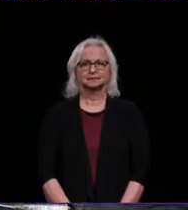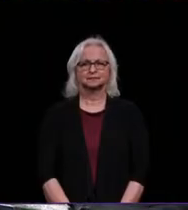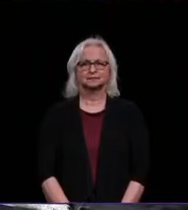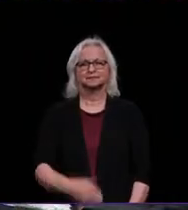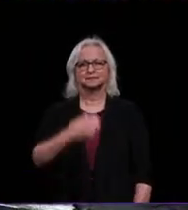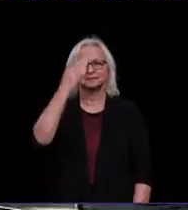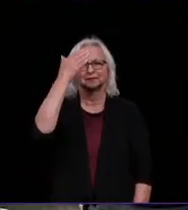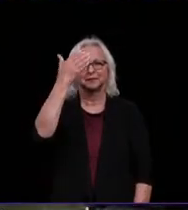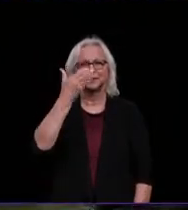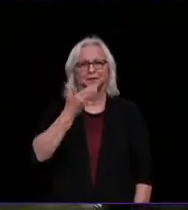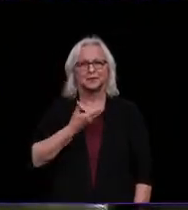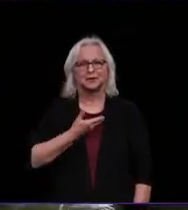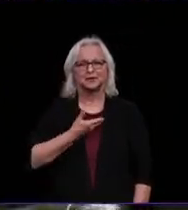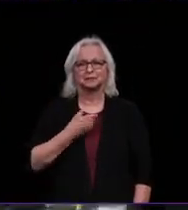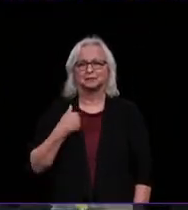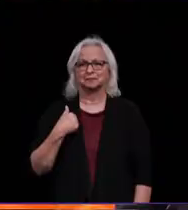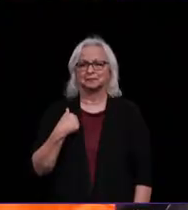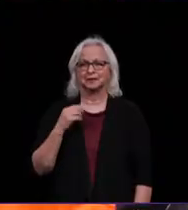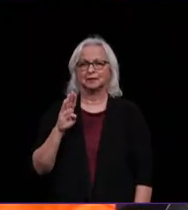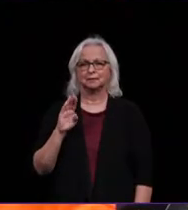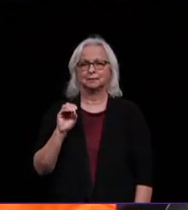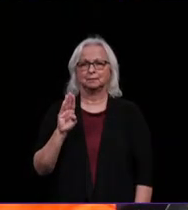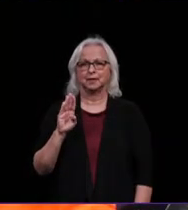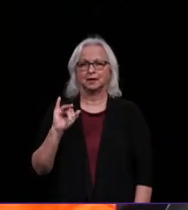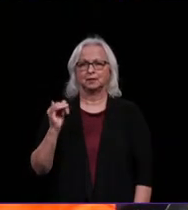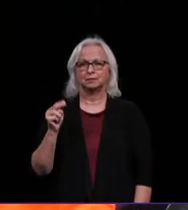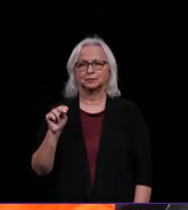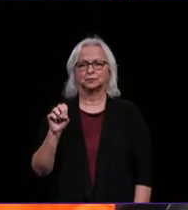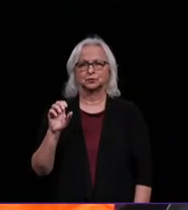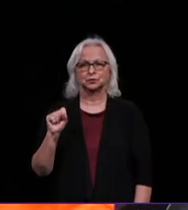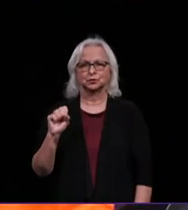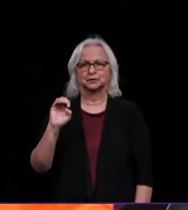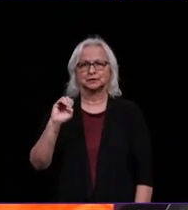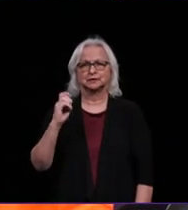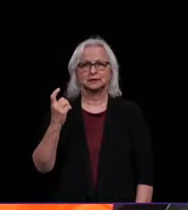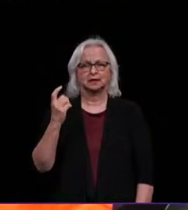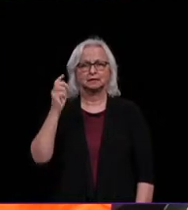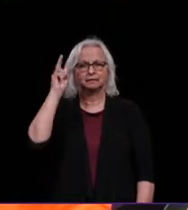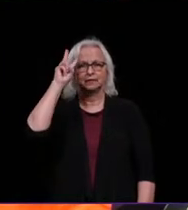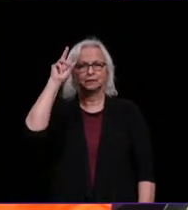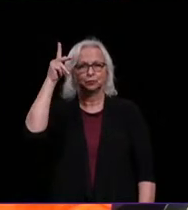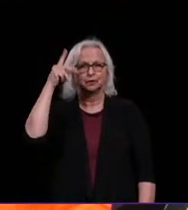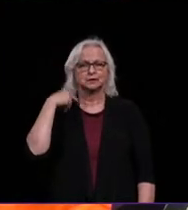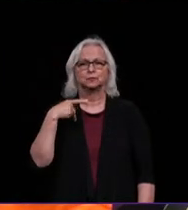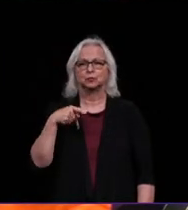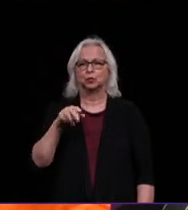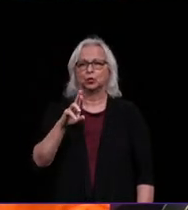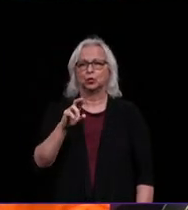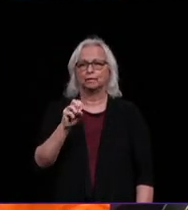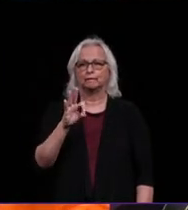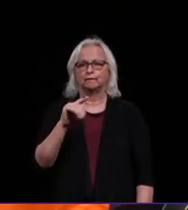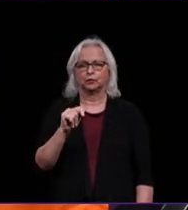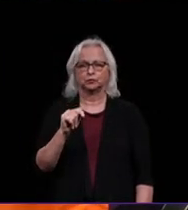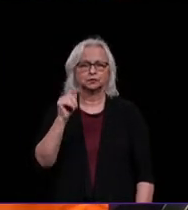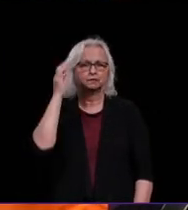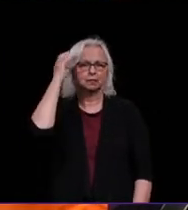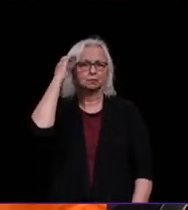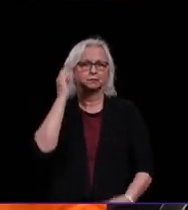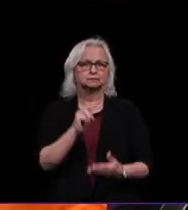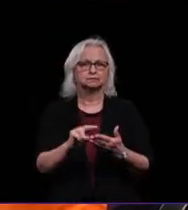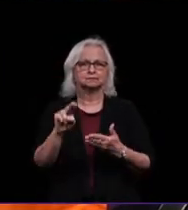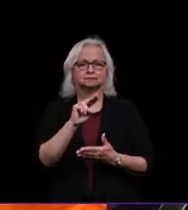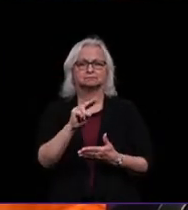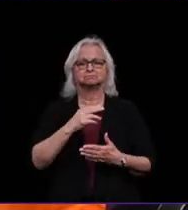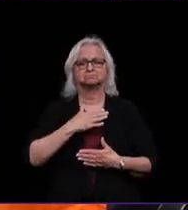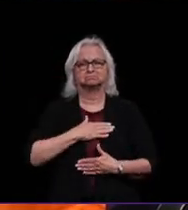Welcome. I am Bob Jones, Executive Vice President for Academic Affairs and Provost of Clemson University, and I am pleased